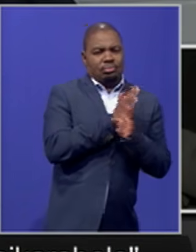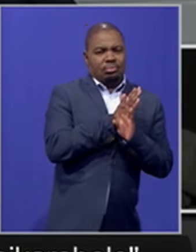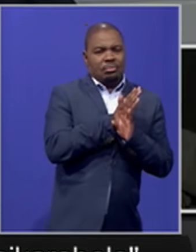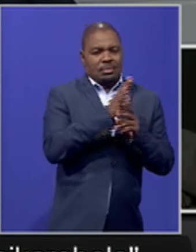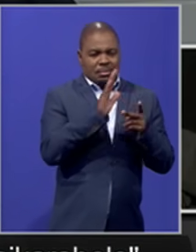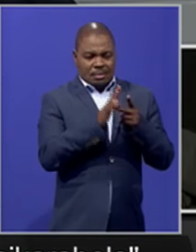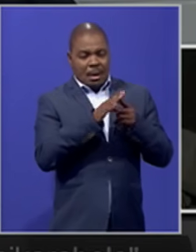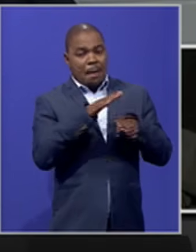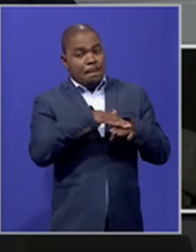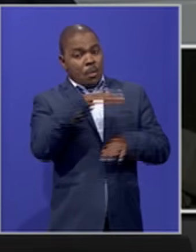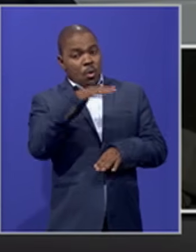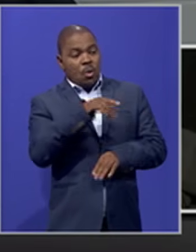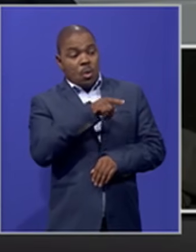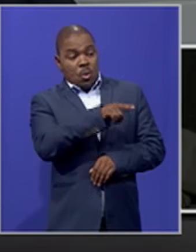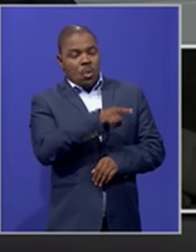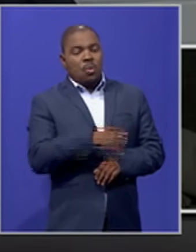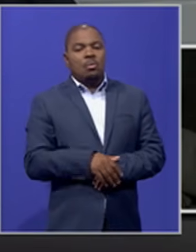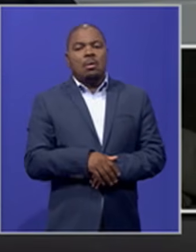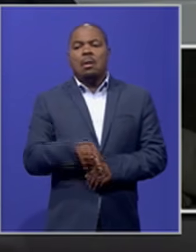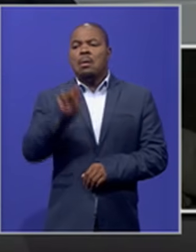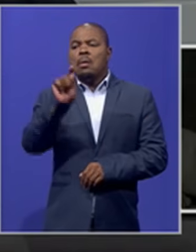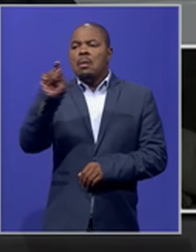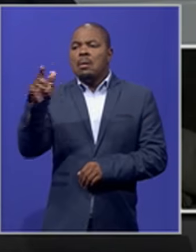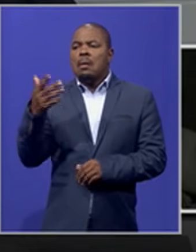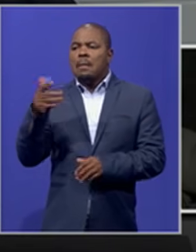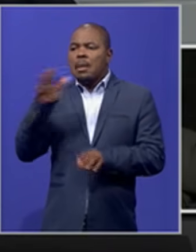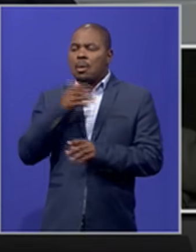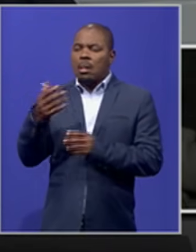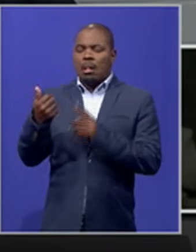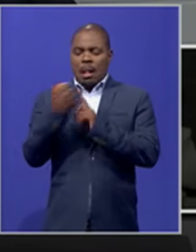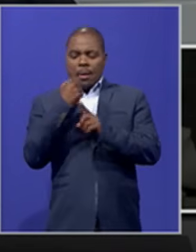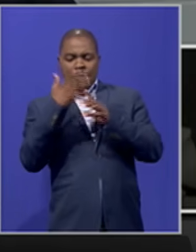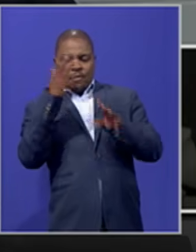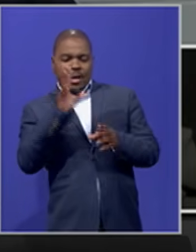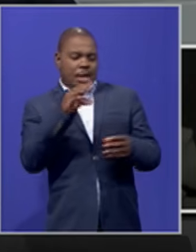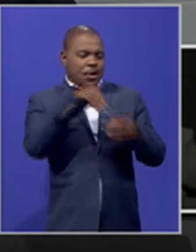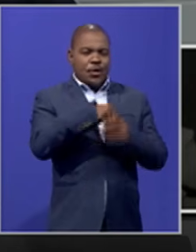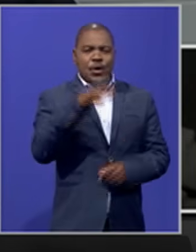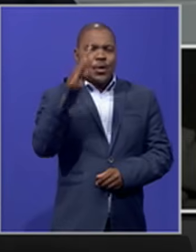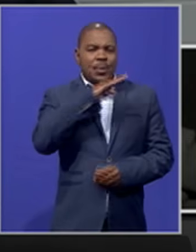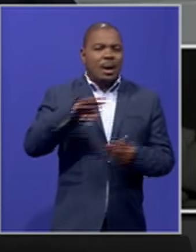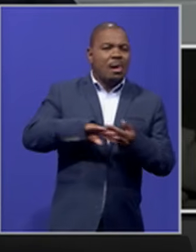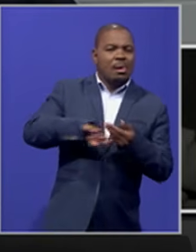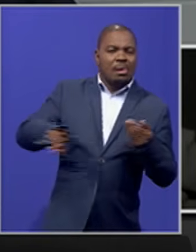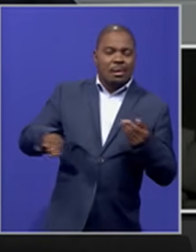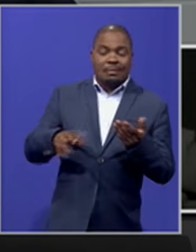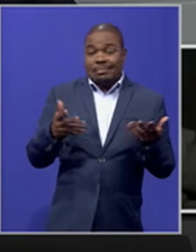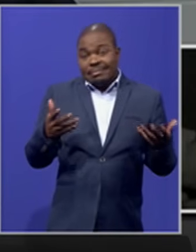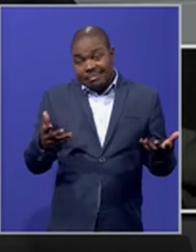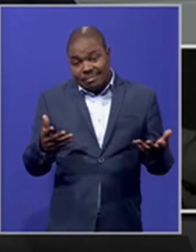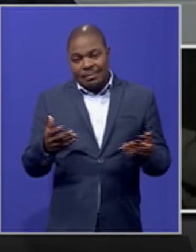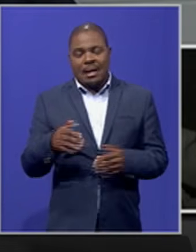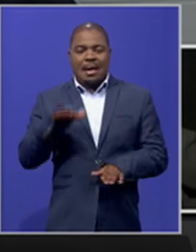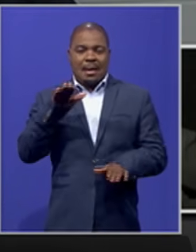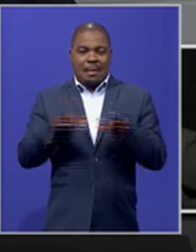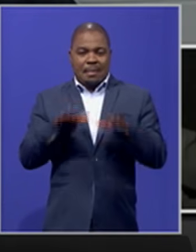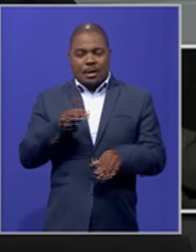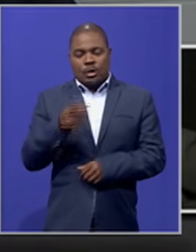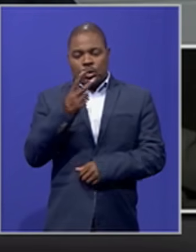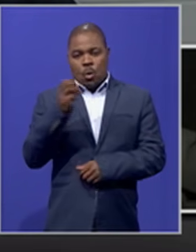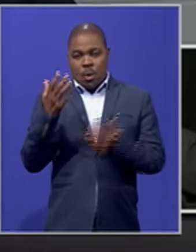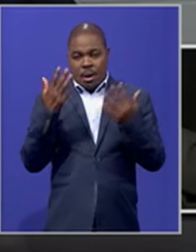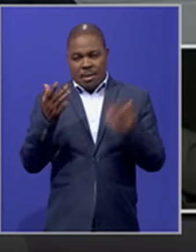went further by excluding the participation of victims. And thankfully, in April